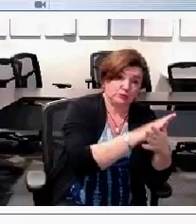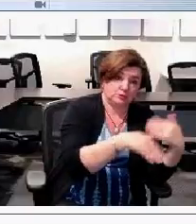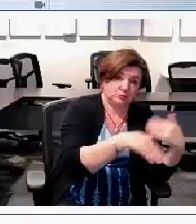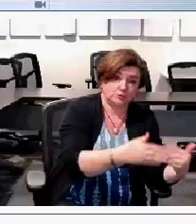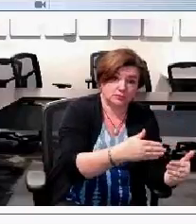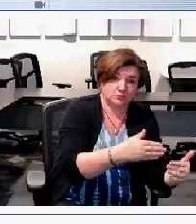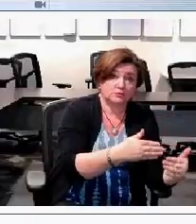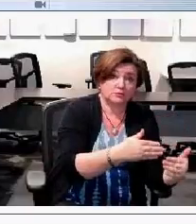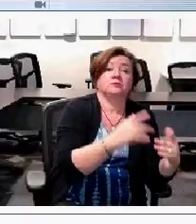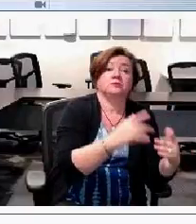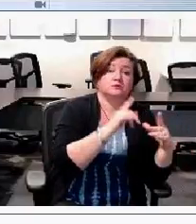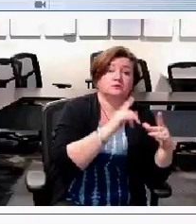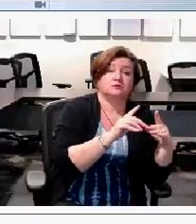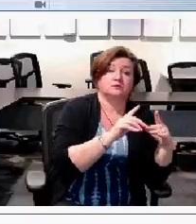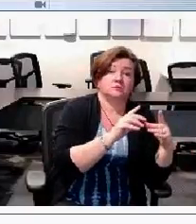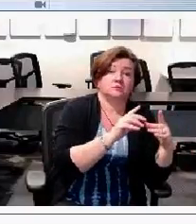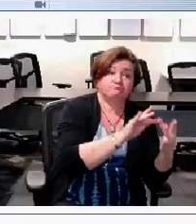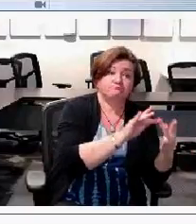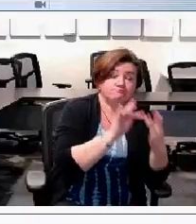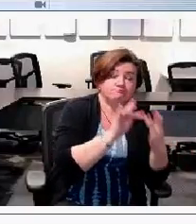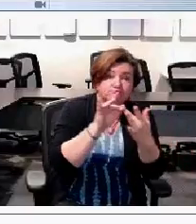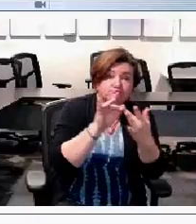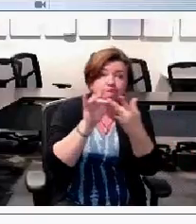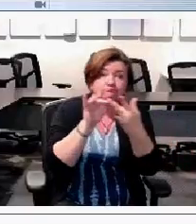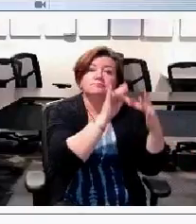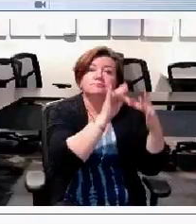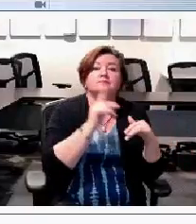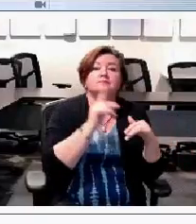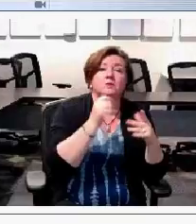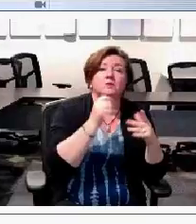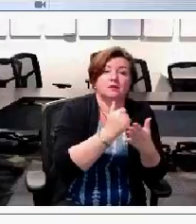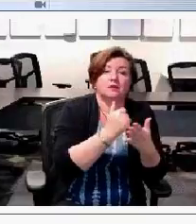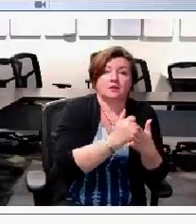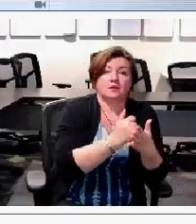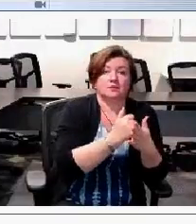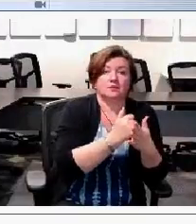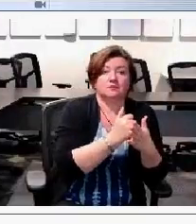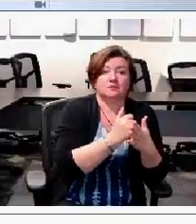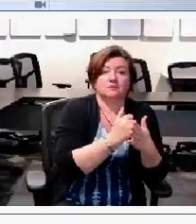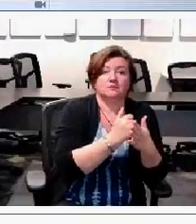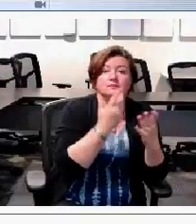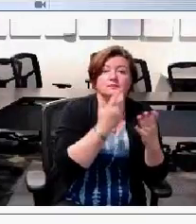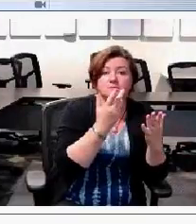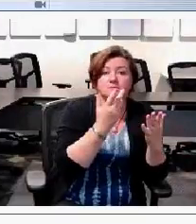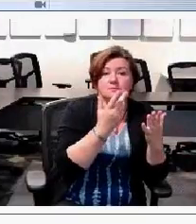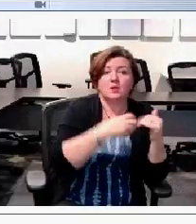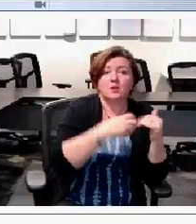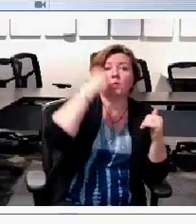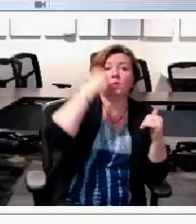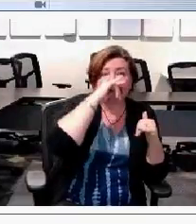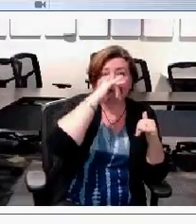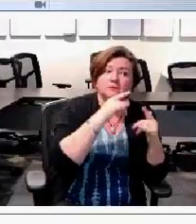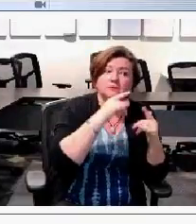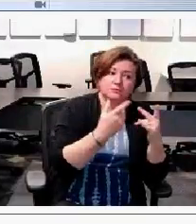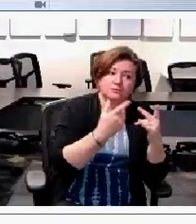really out there and similar to the work that you're doing, with maybe a little bit older kids,